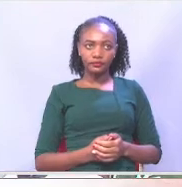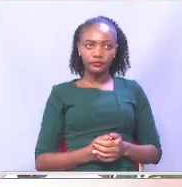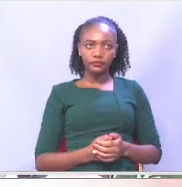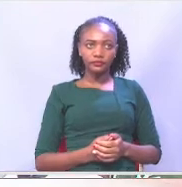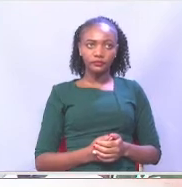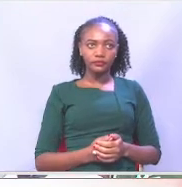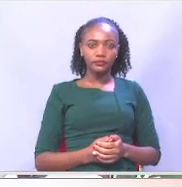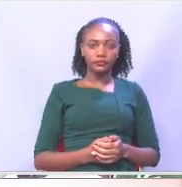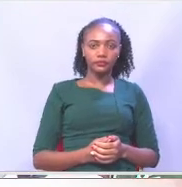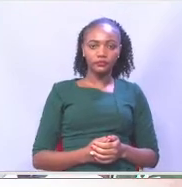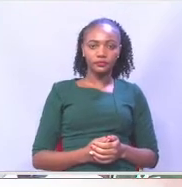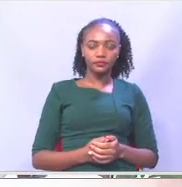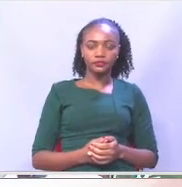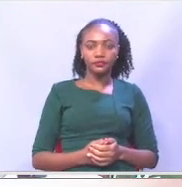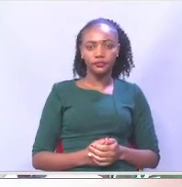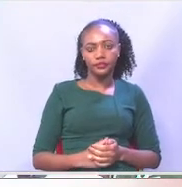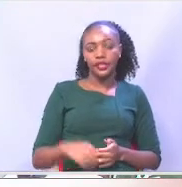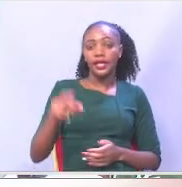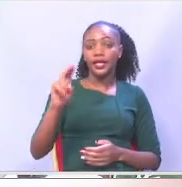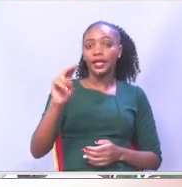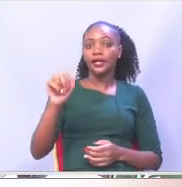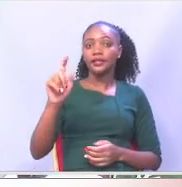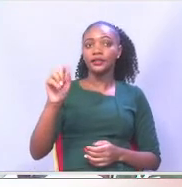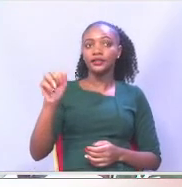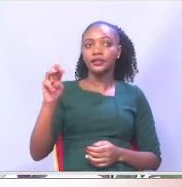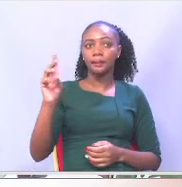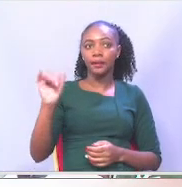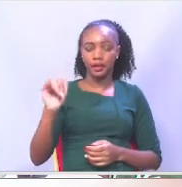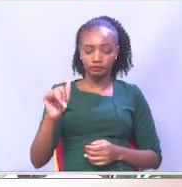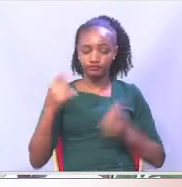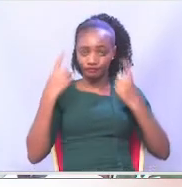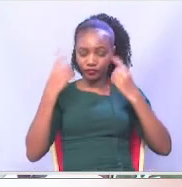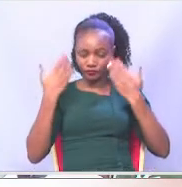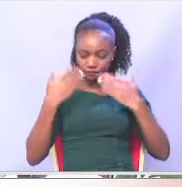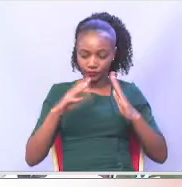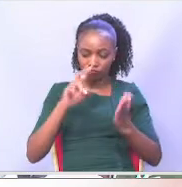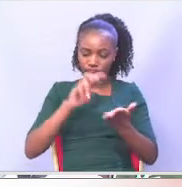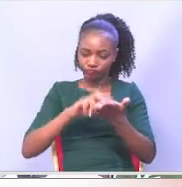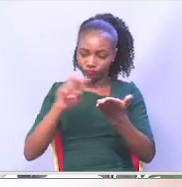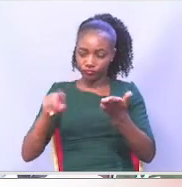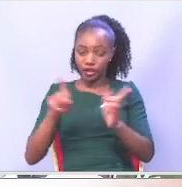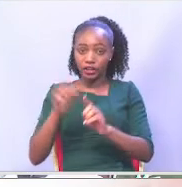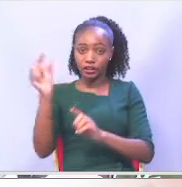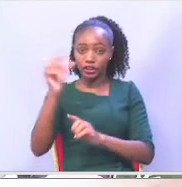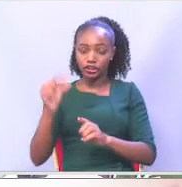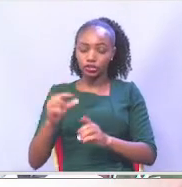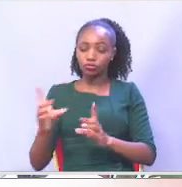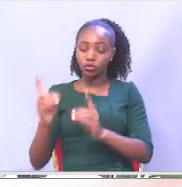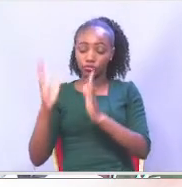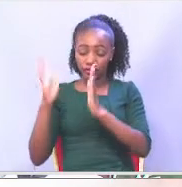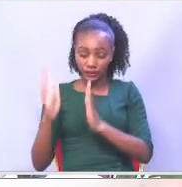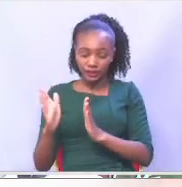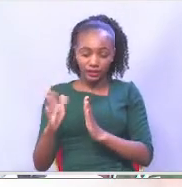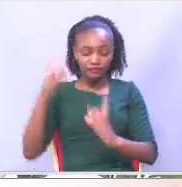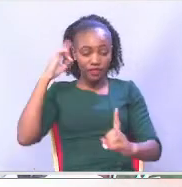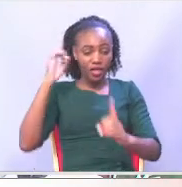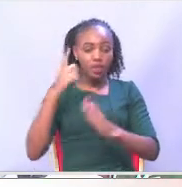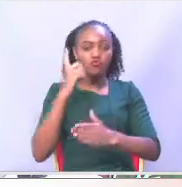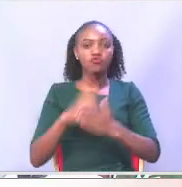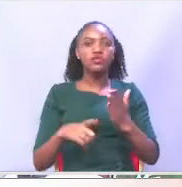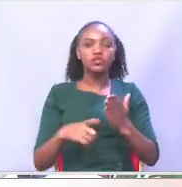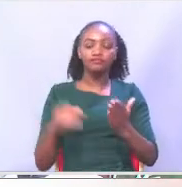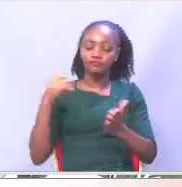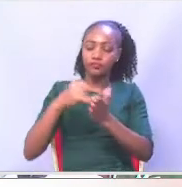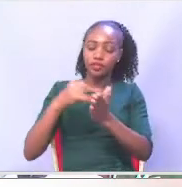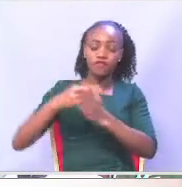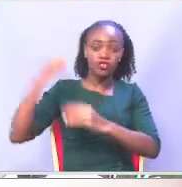Coordinator George Natembeya has today announced his resignation as the region's coordinator with the aim of venturing into the